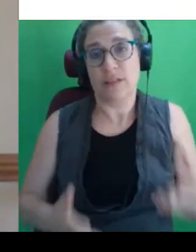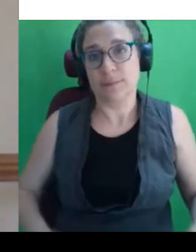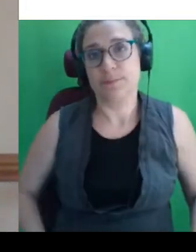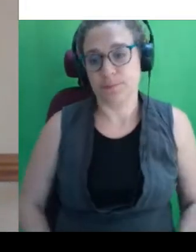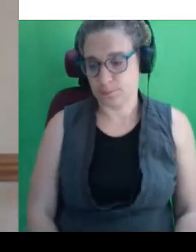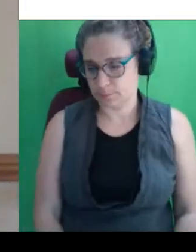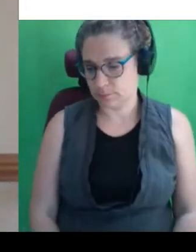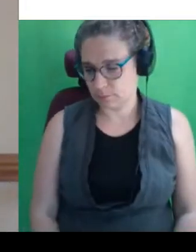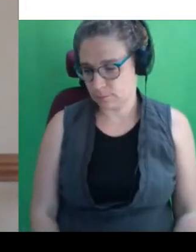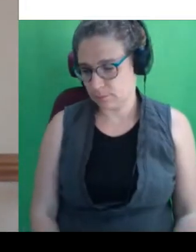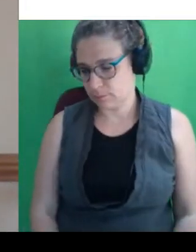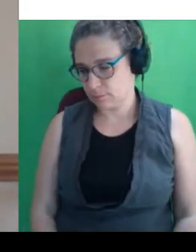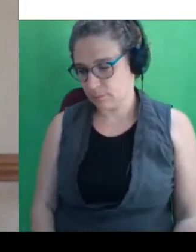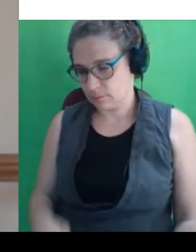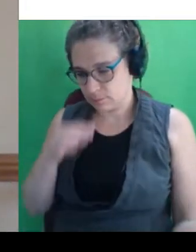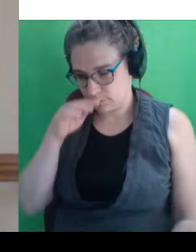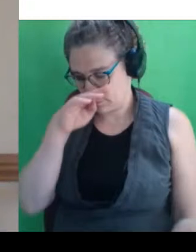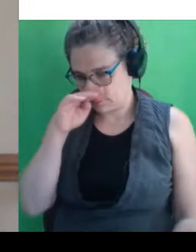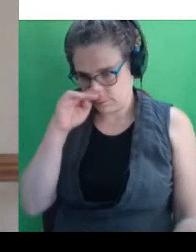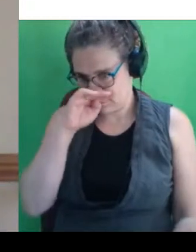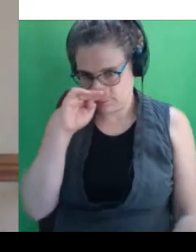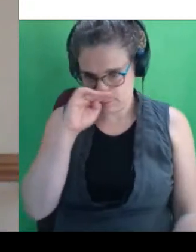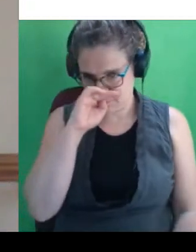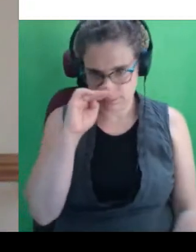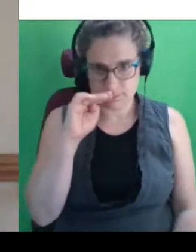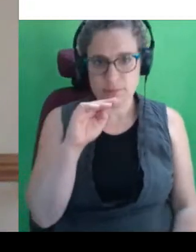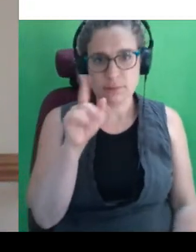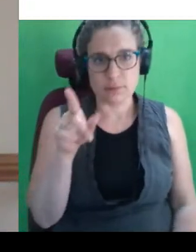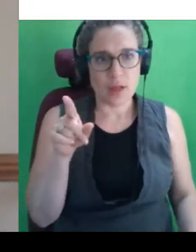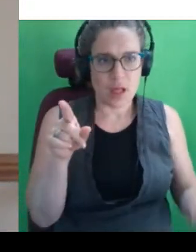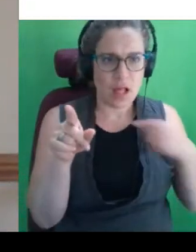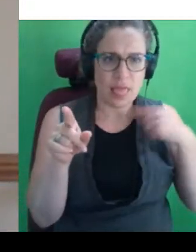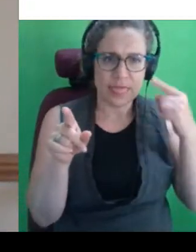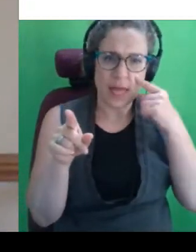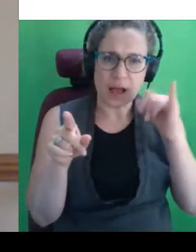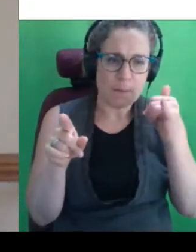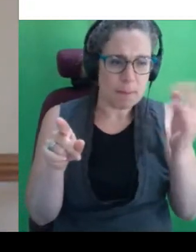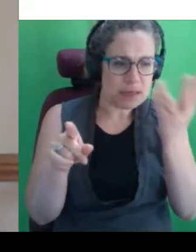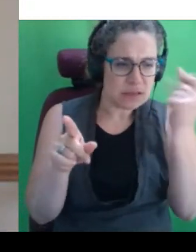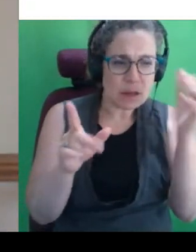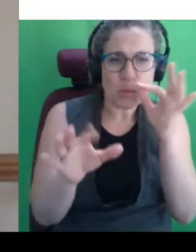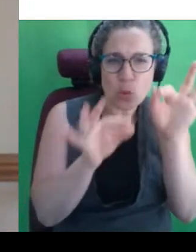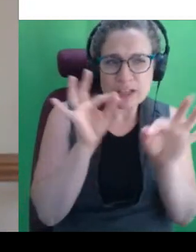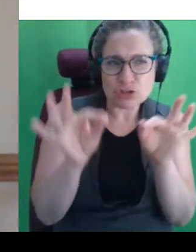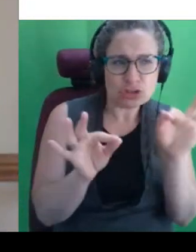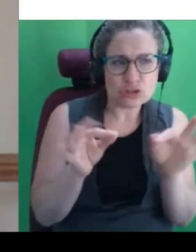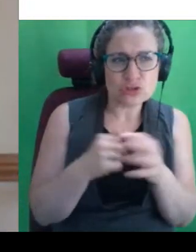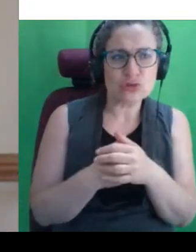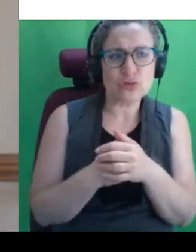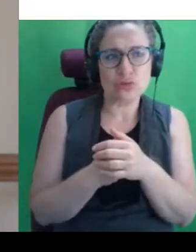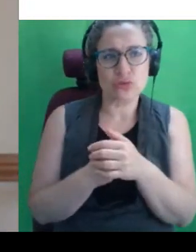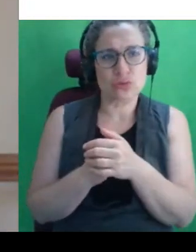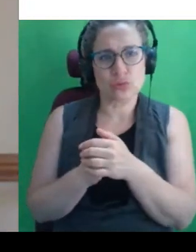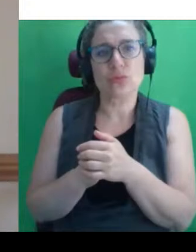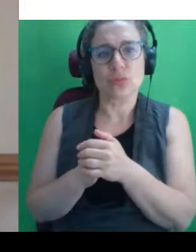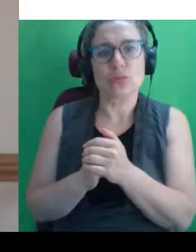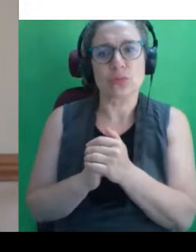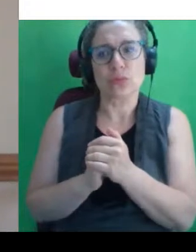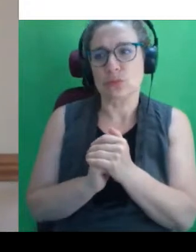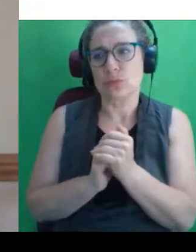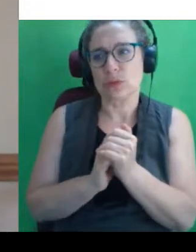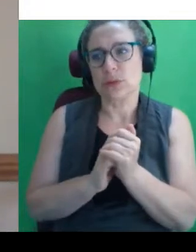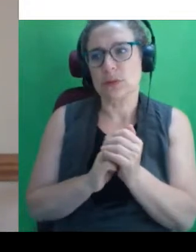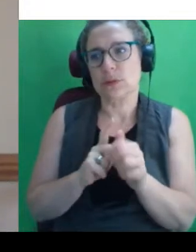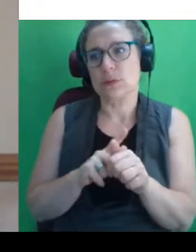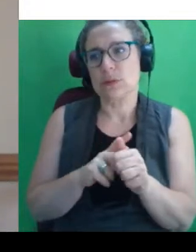So I'm just going to finish there. I think Margaret may have a few questions for me. But as I said, the links